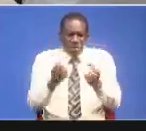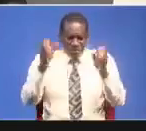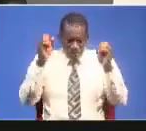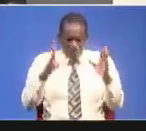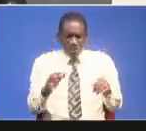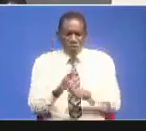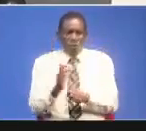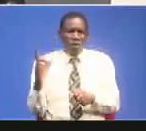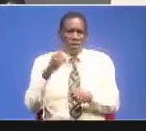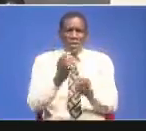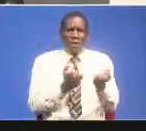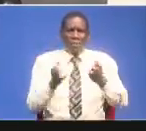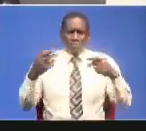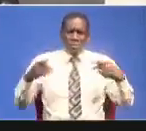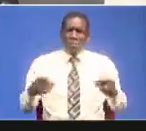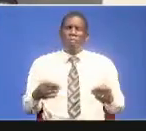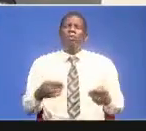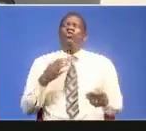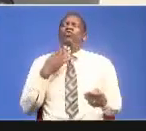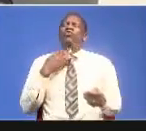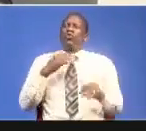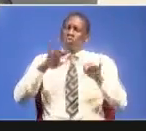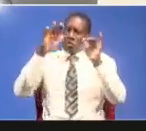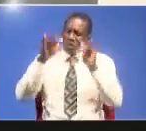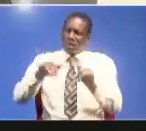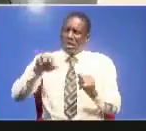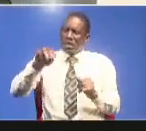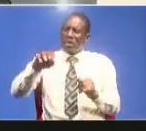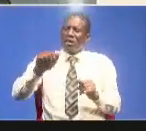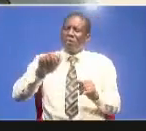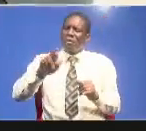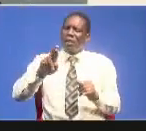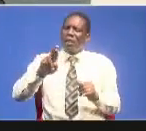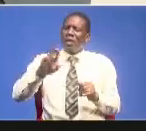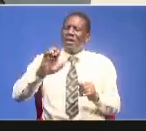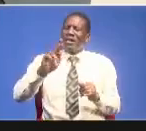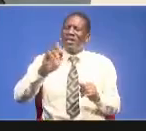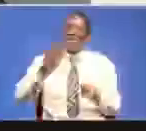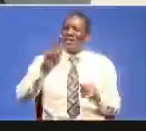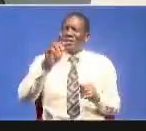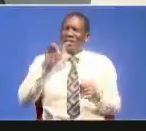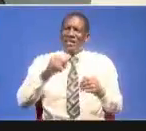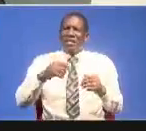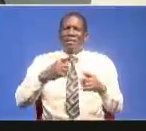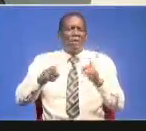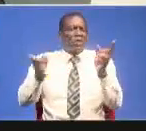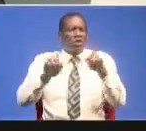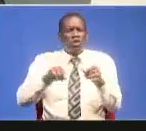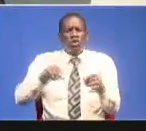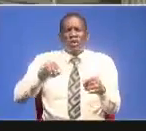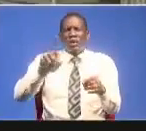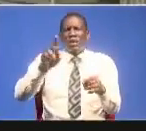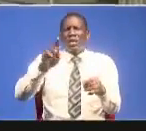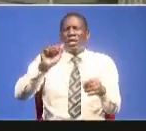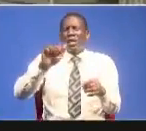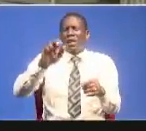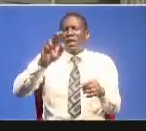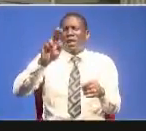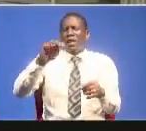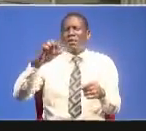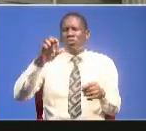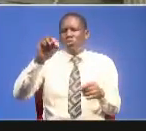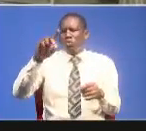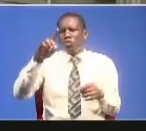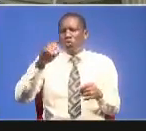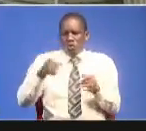prefer Marikiti to the Kangundo Road market, where City Hall wants to relocate them and where they are afraid they